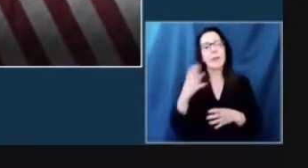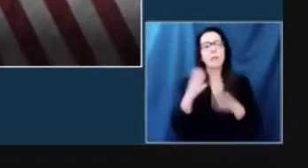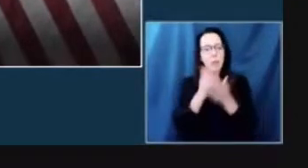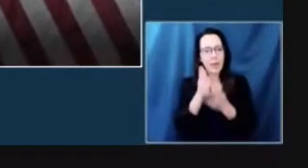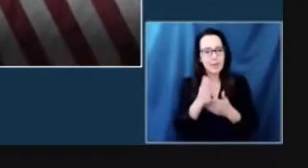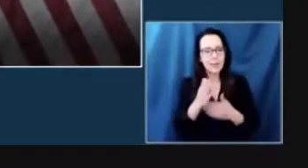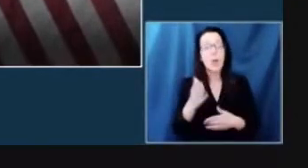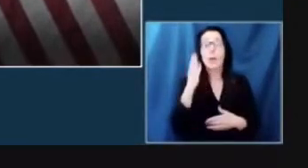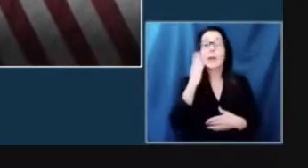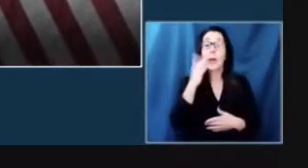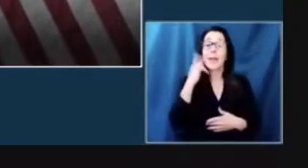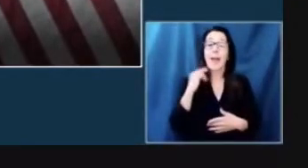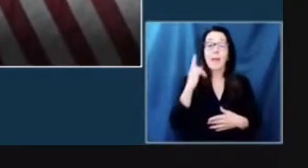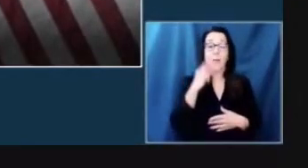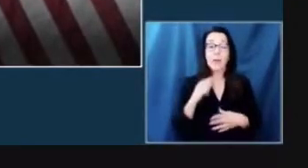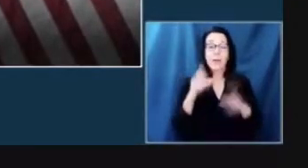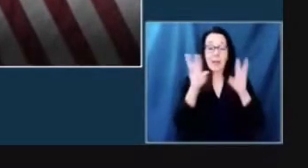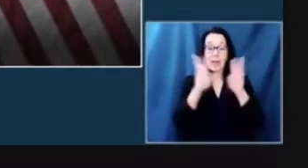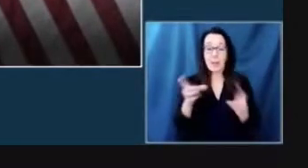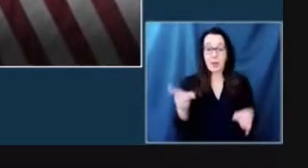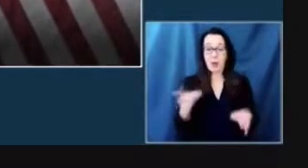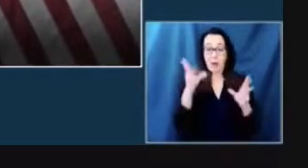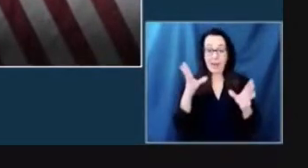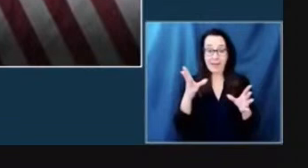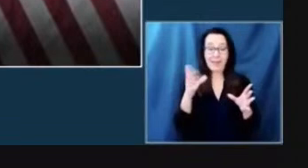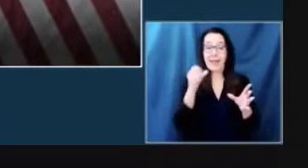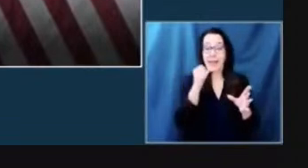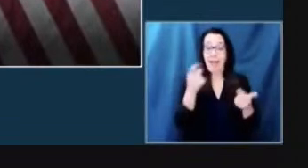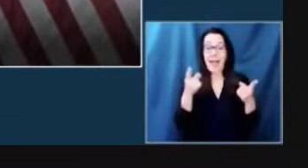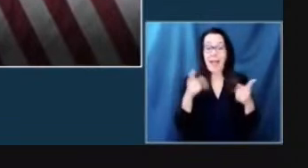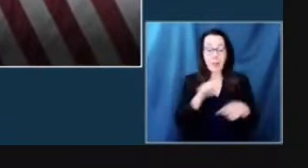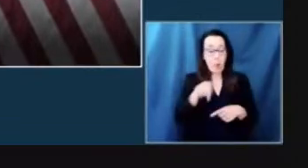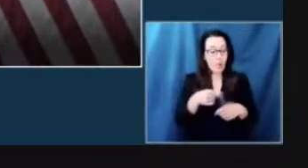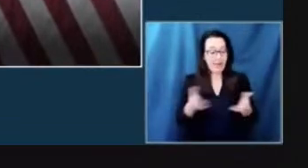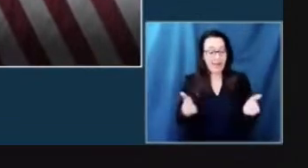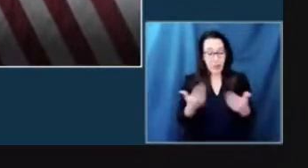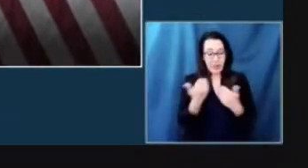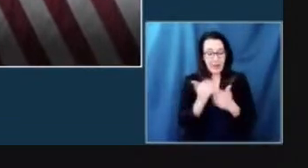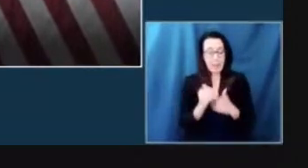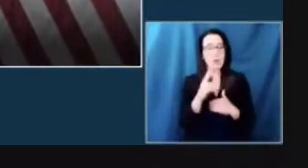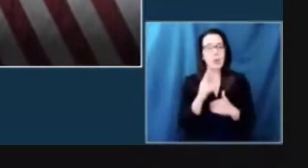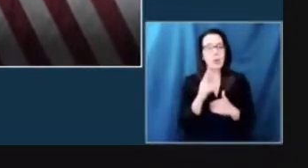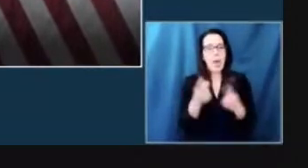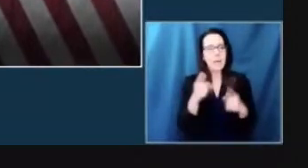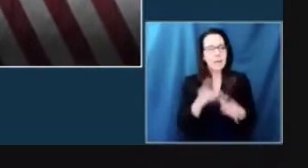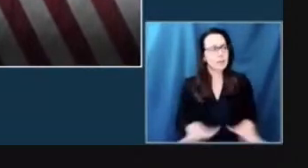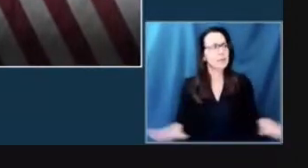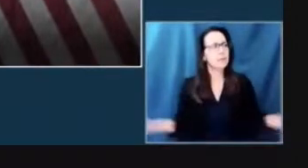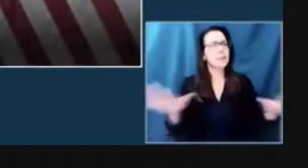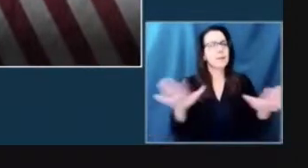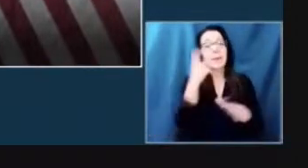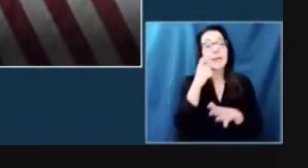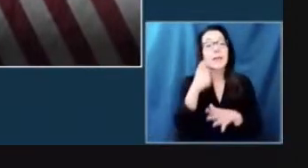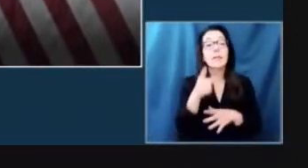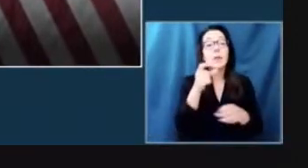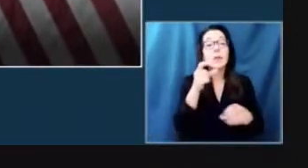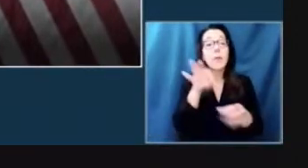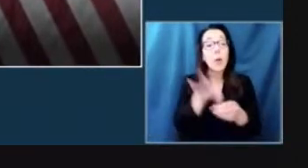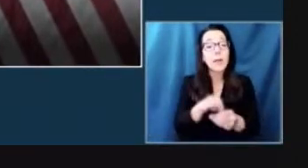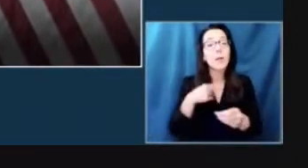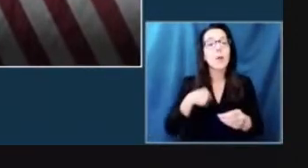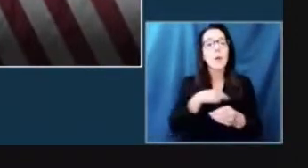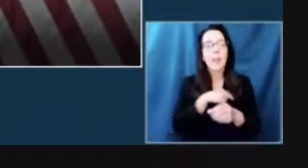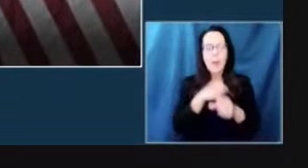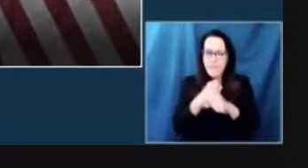crisis isn't tangential, it's existential. And because you voted, we are fighting the climate crisis.